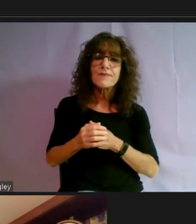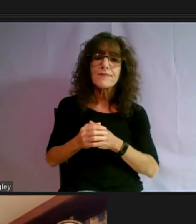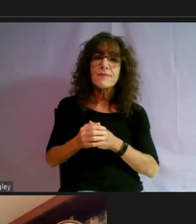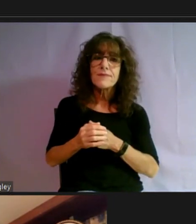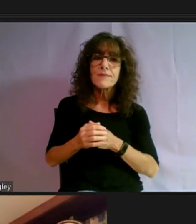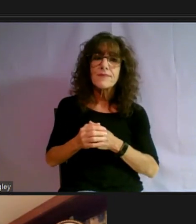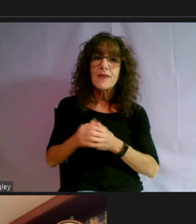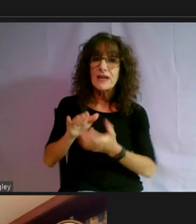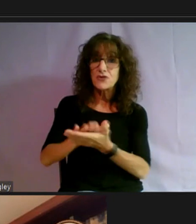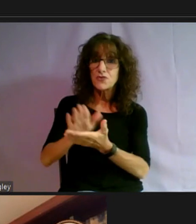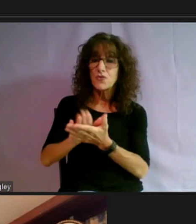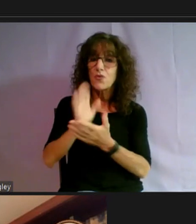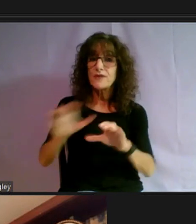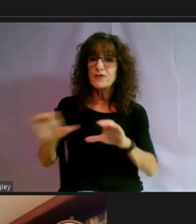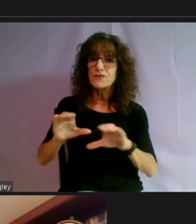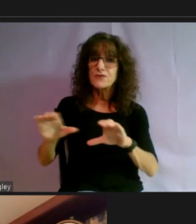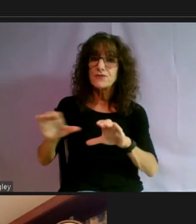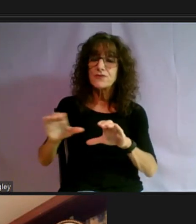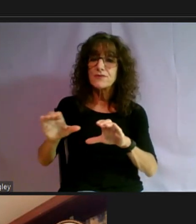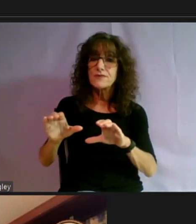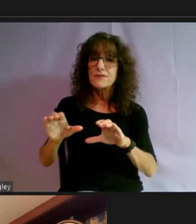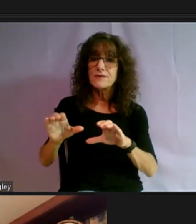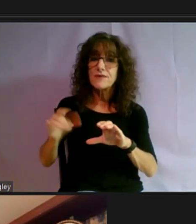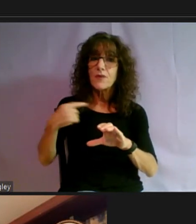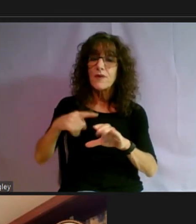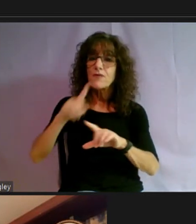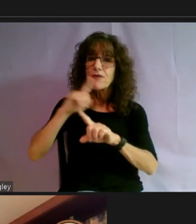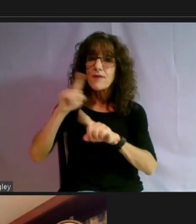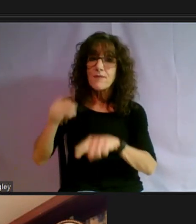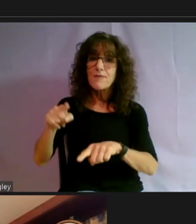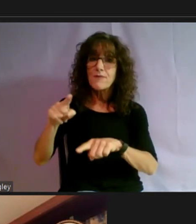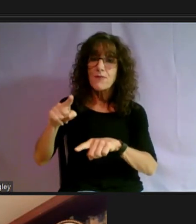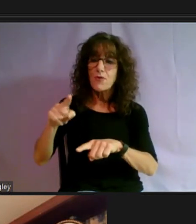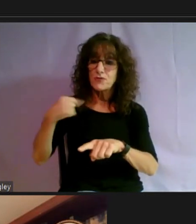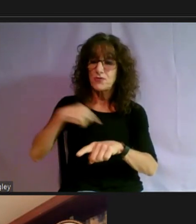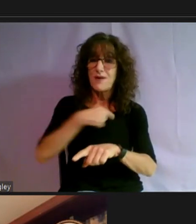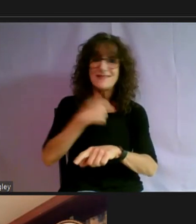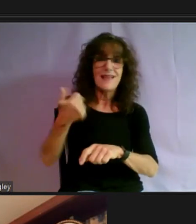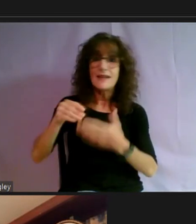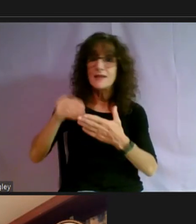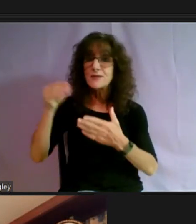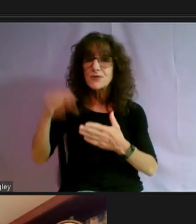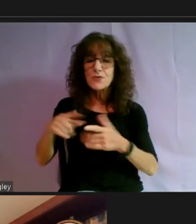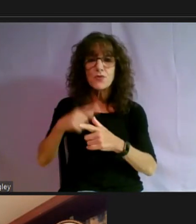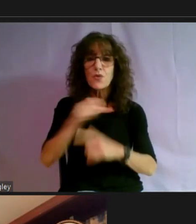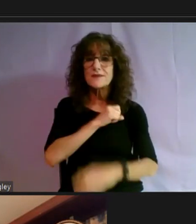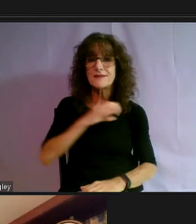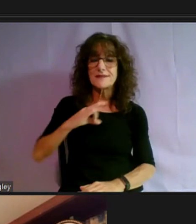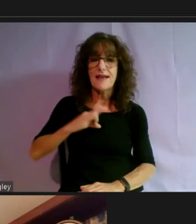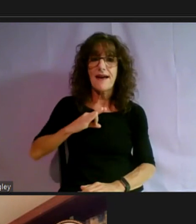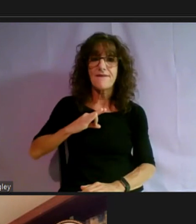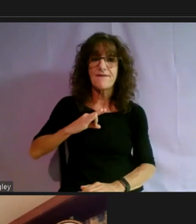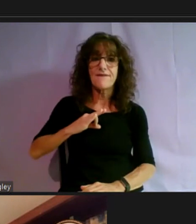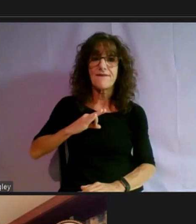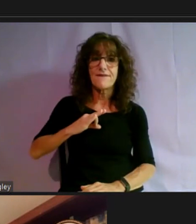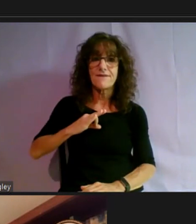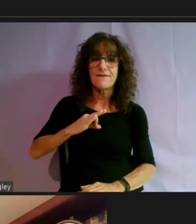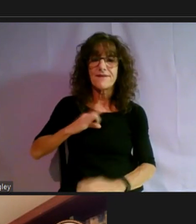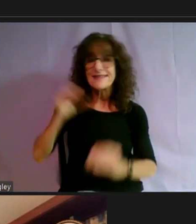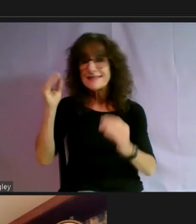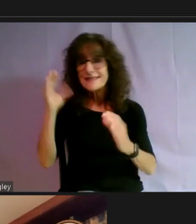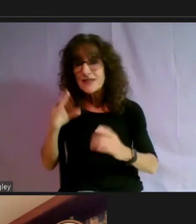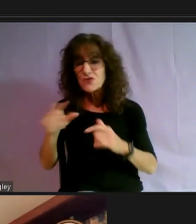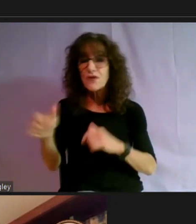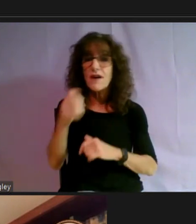what the school is going to be doing is going to be reporting to us any student or staff member, um, teacher or other